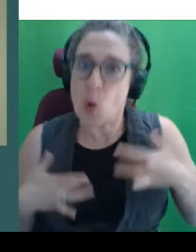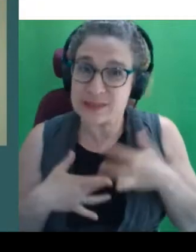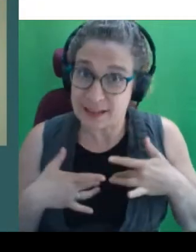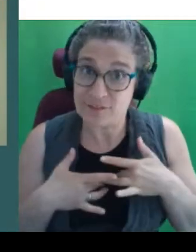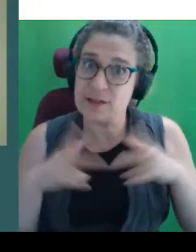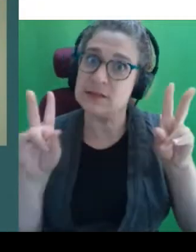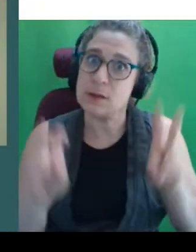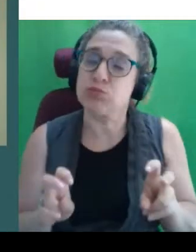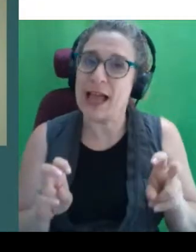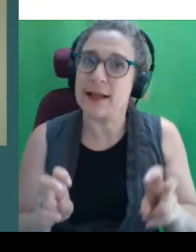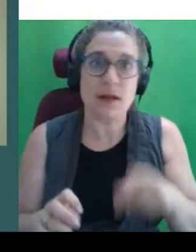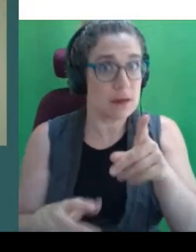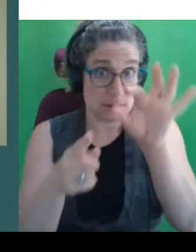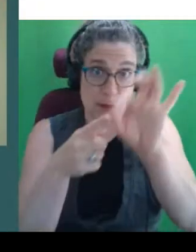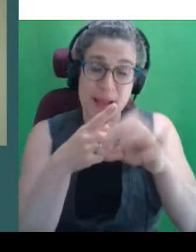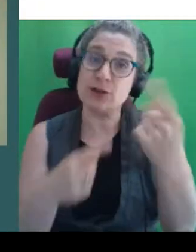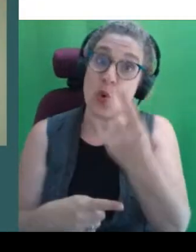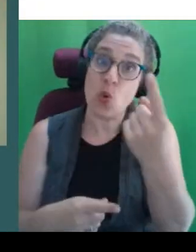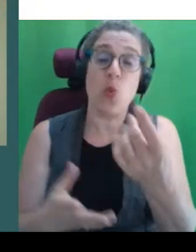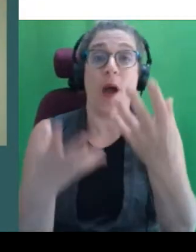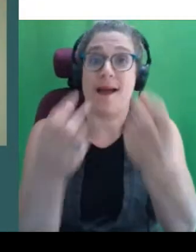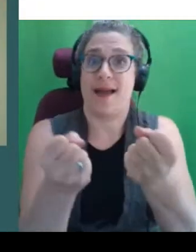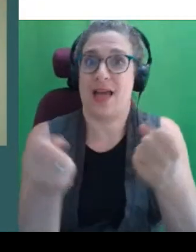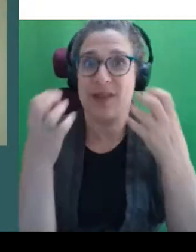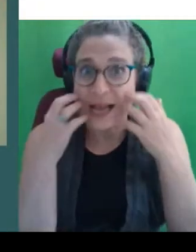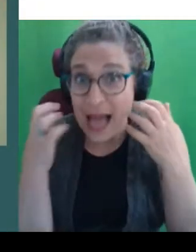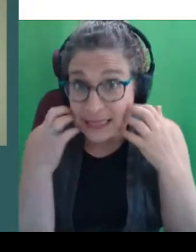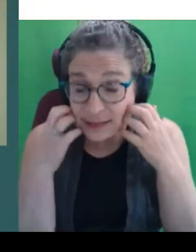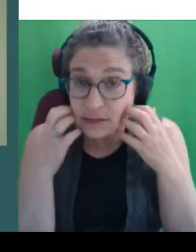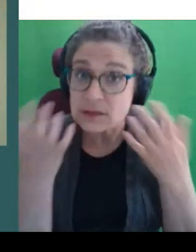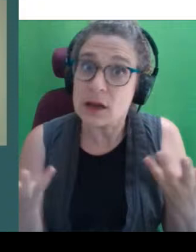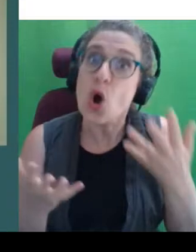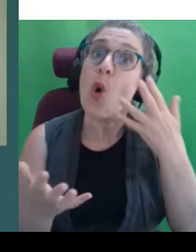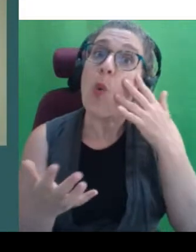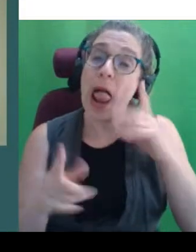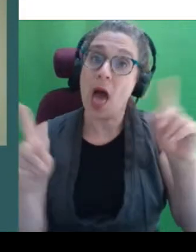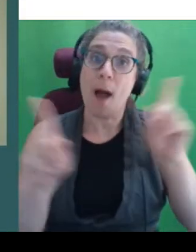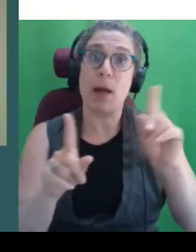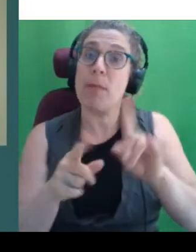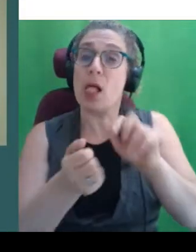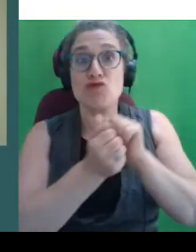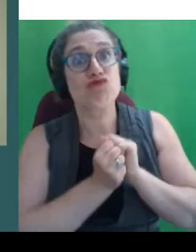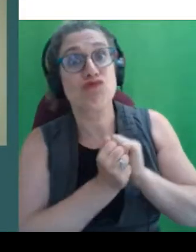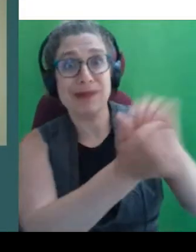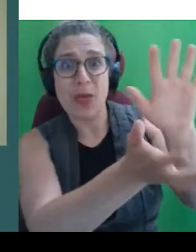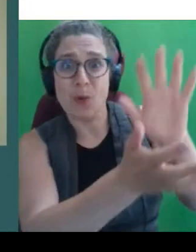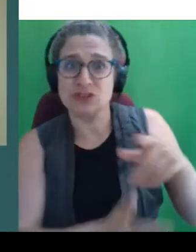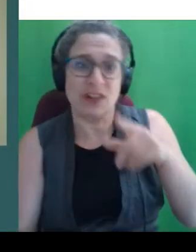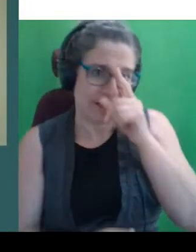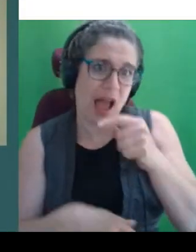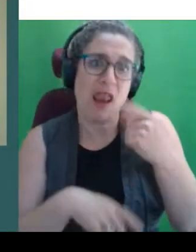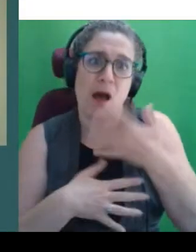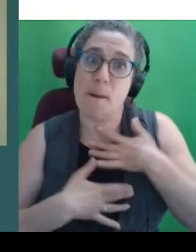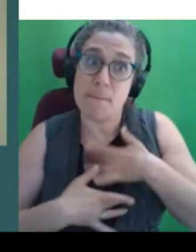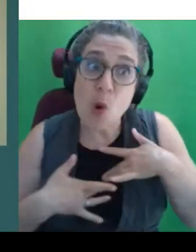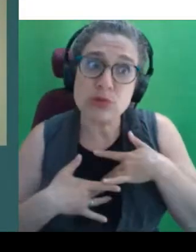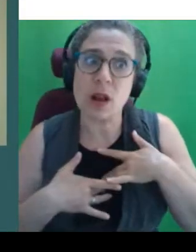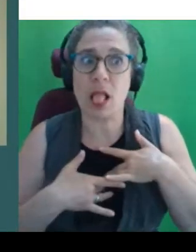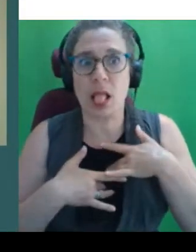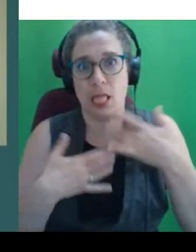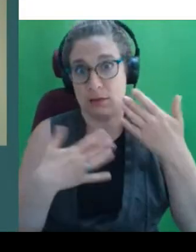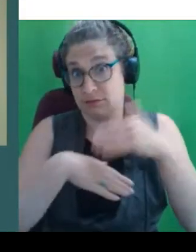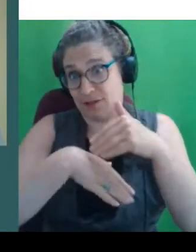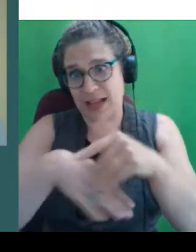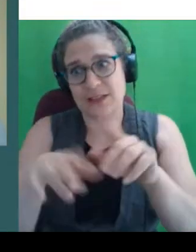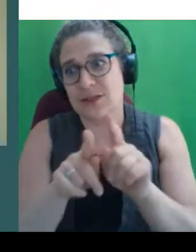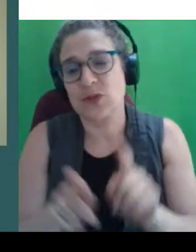those who've got cats. And when people relinquish them, that sometimes can have knock-on emotional effects as well. Thank